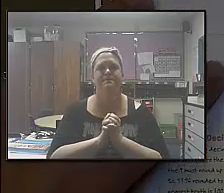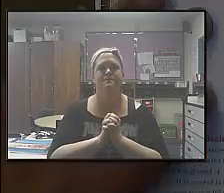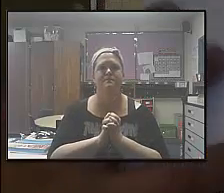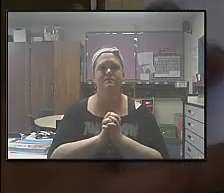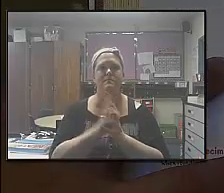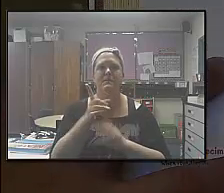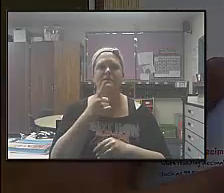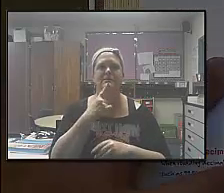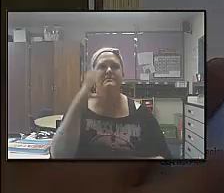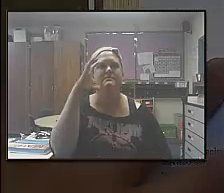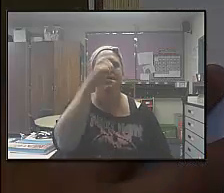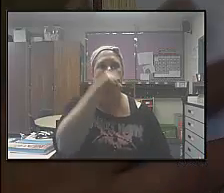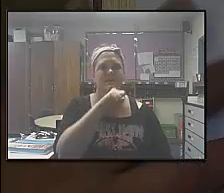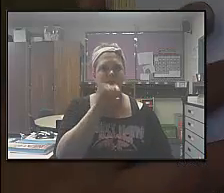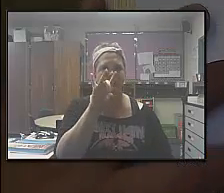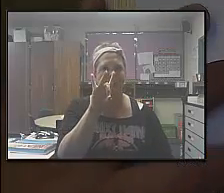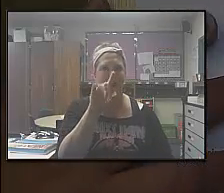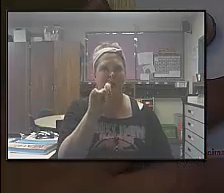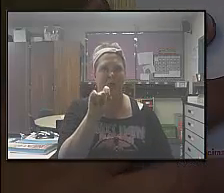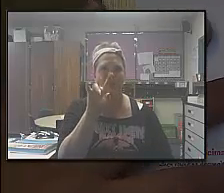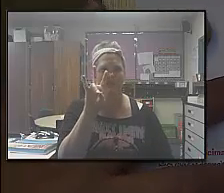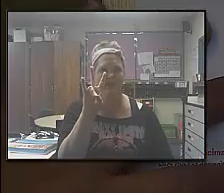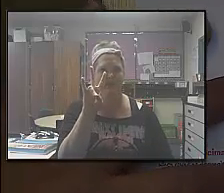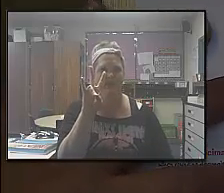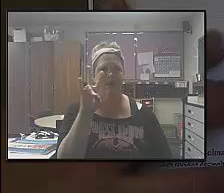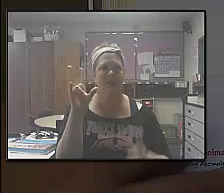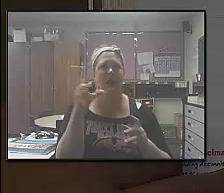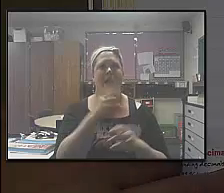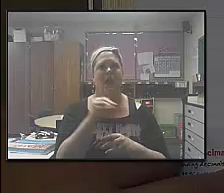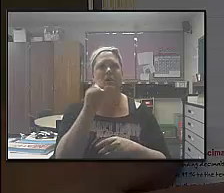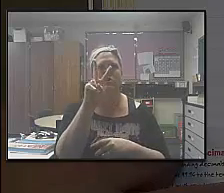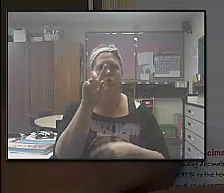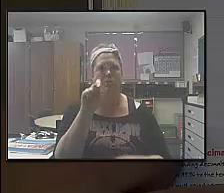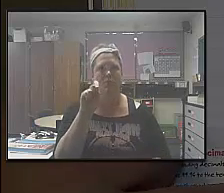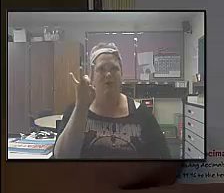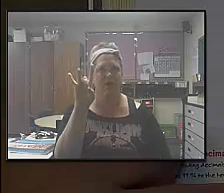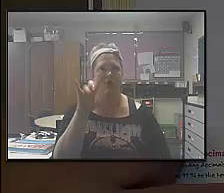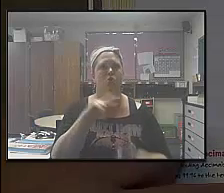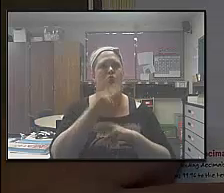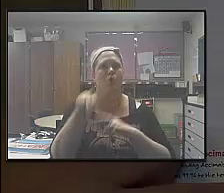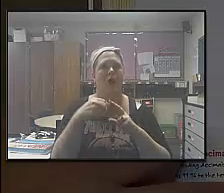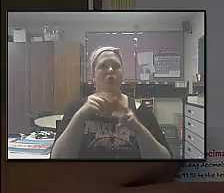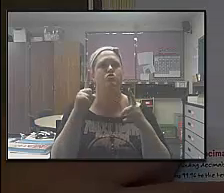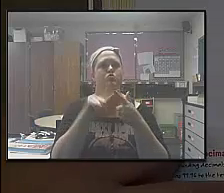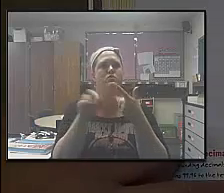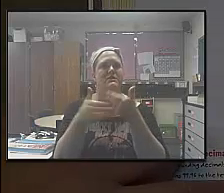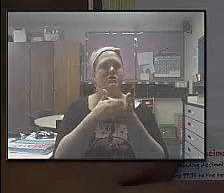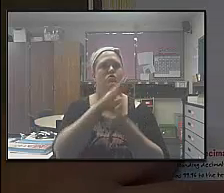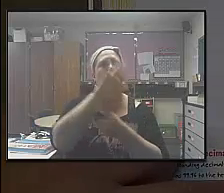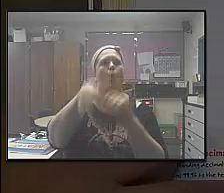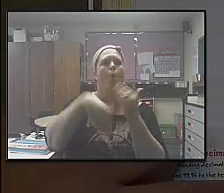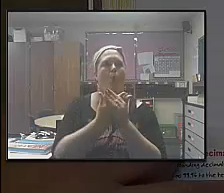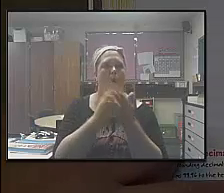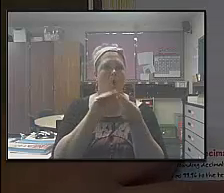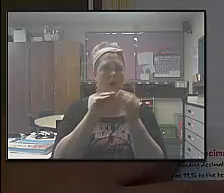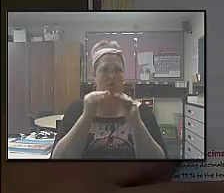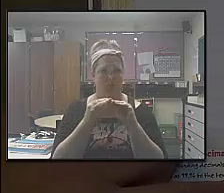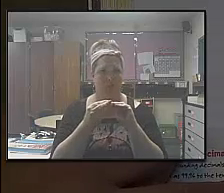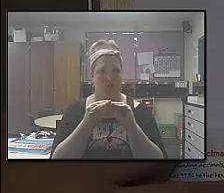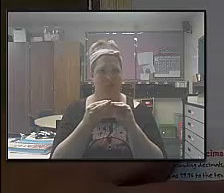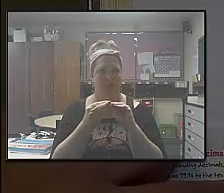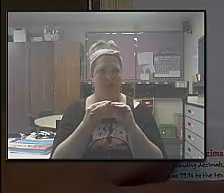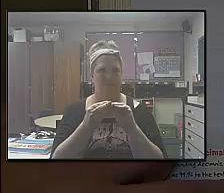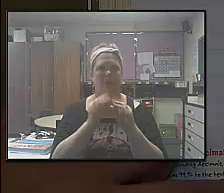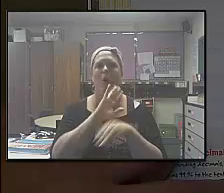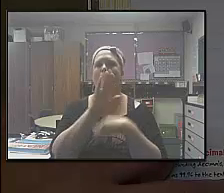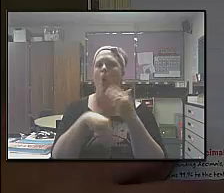helpful idea if you've got the right answer, 8.7. but it also might confuse you. 2.8. And we're not going to Round ask to the you for the nearest estimated whole answer. We number. want the real.